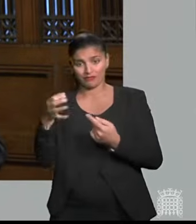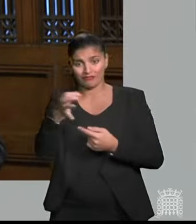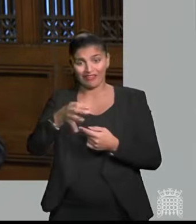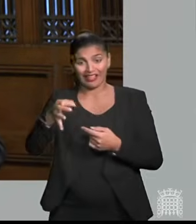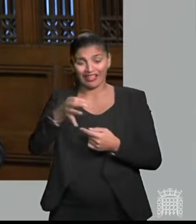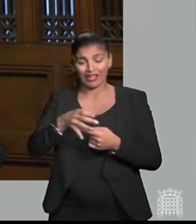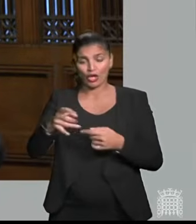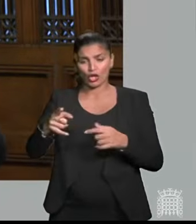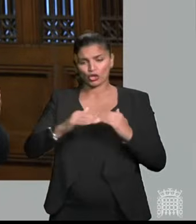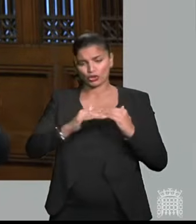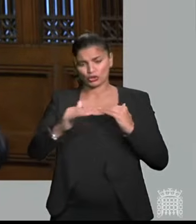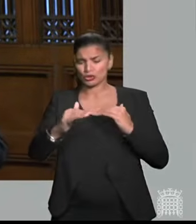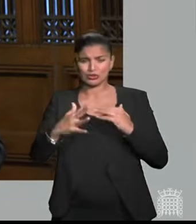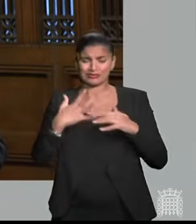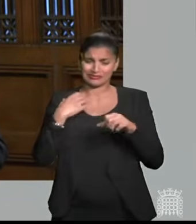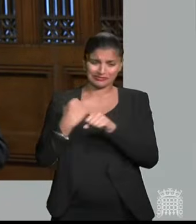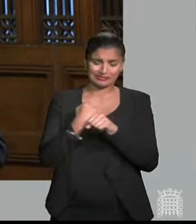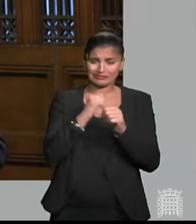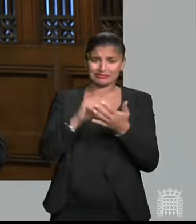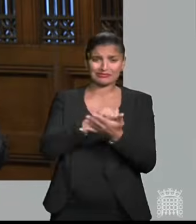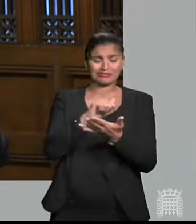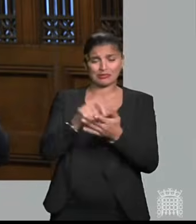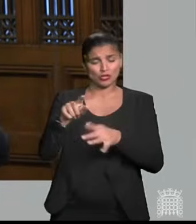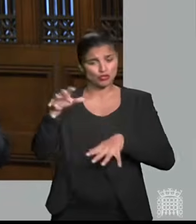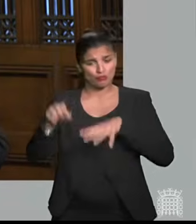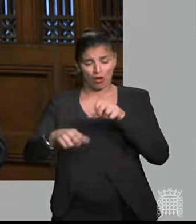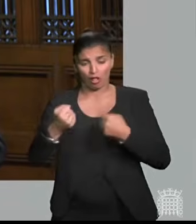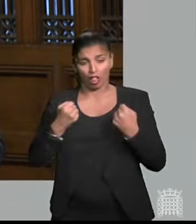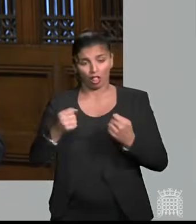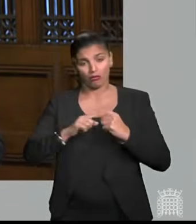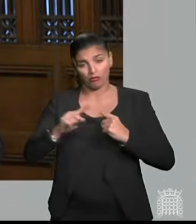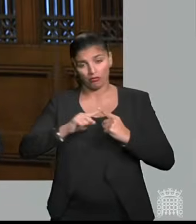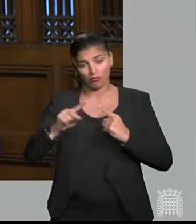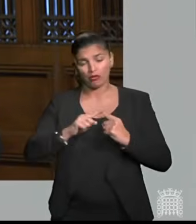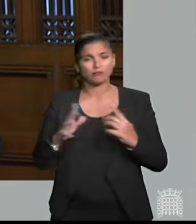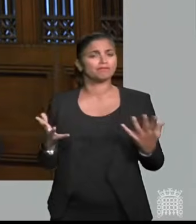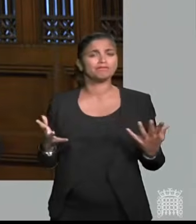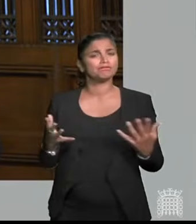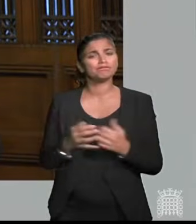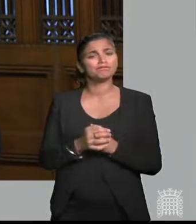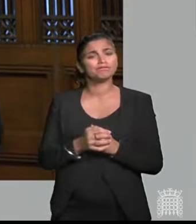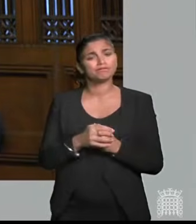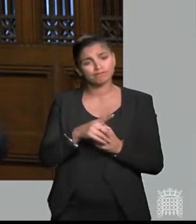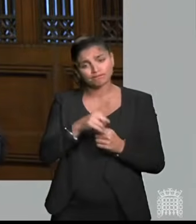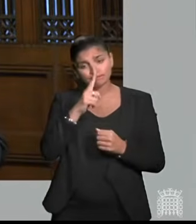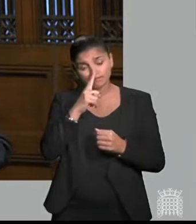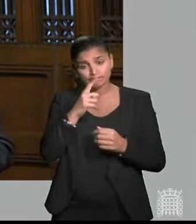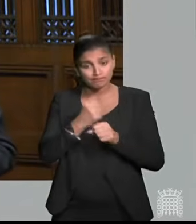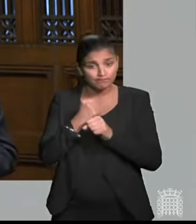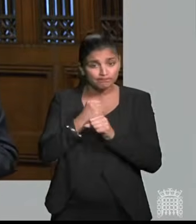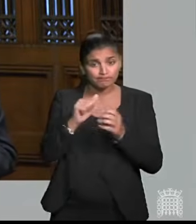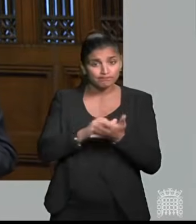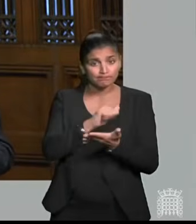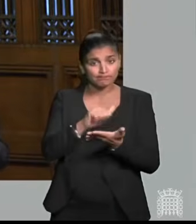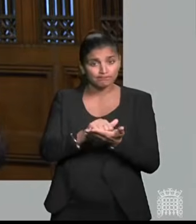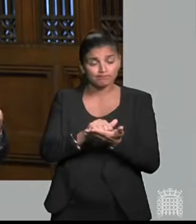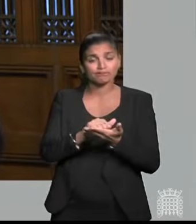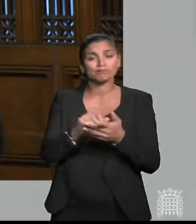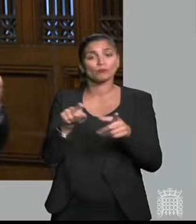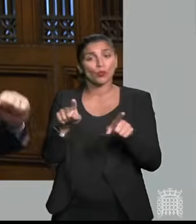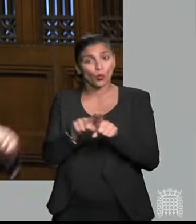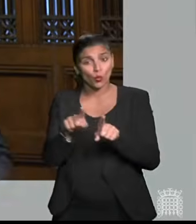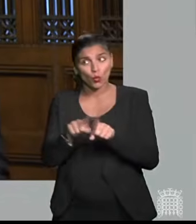of the concrete surface. Can I urge him to deal with resurfacing? And finally, Mr. Speaker...